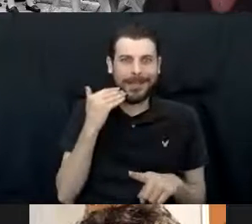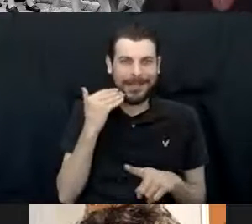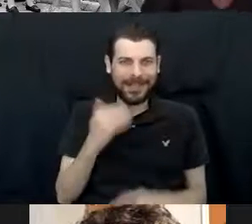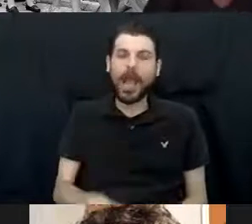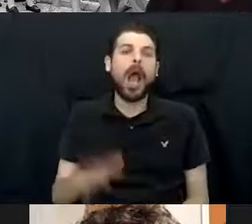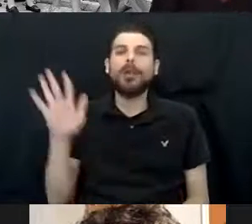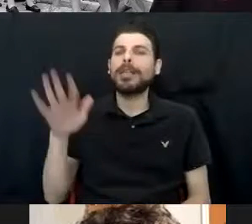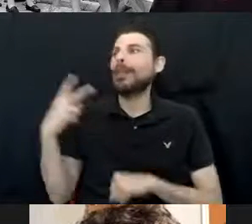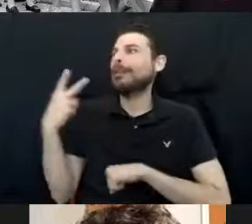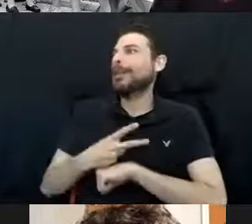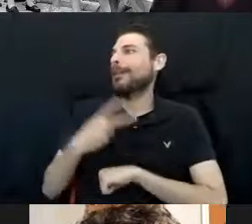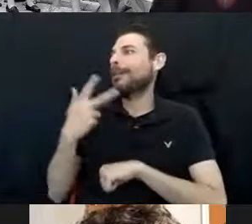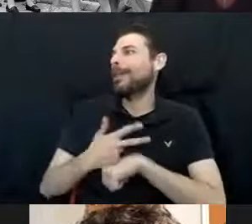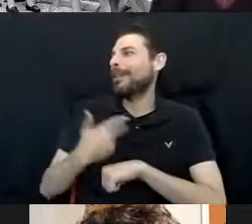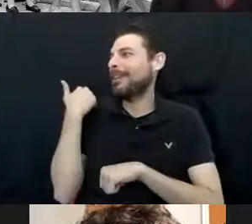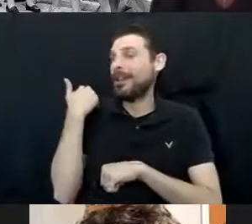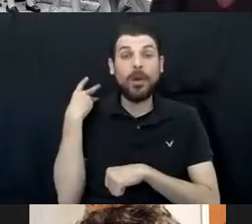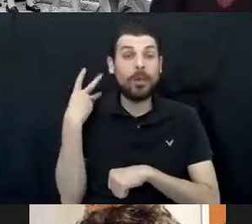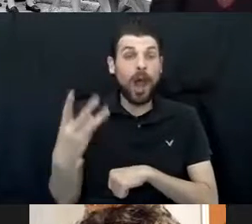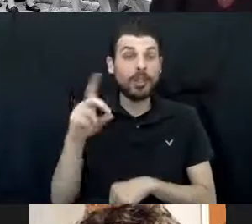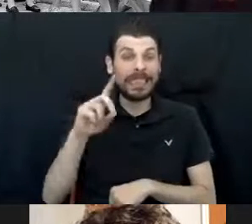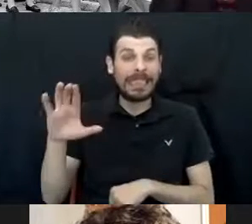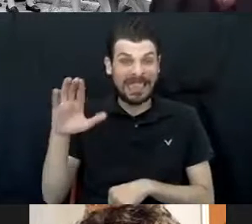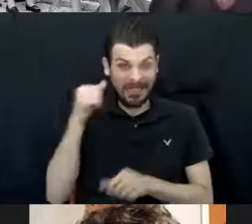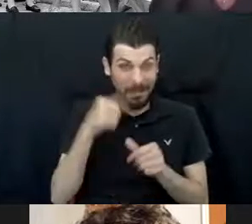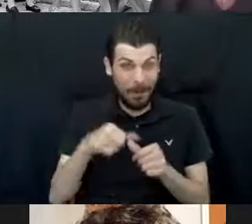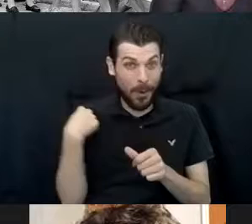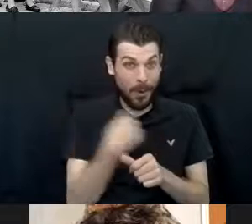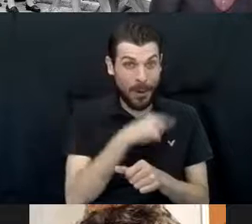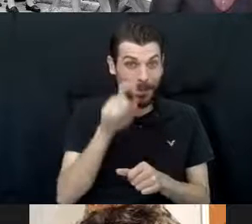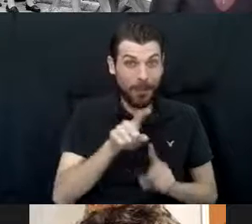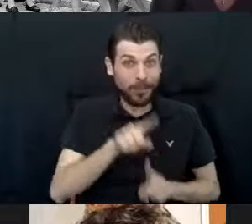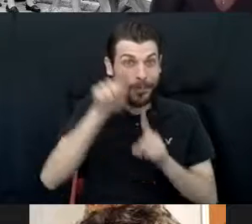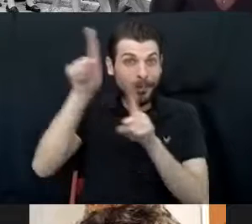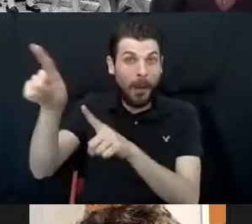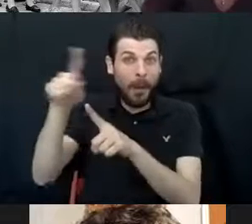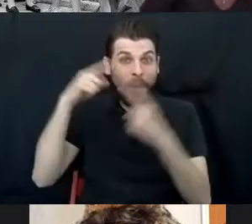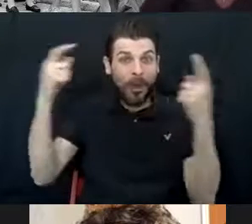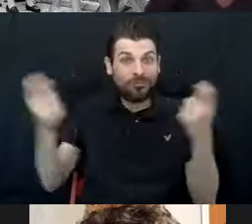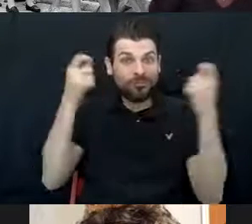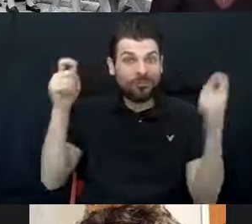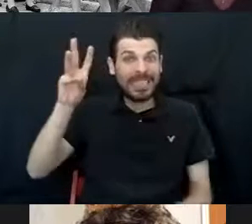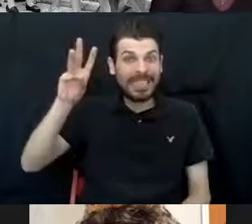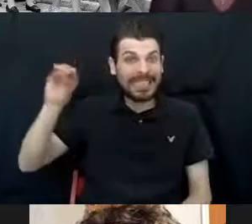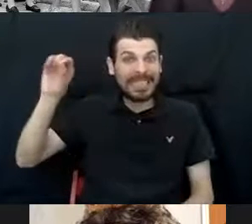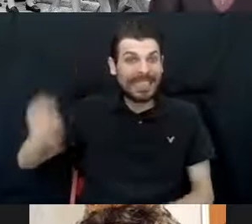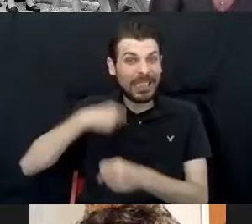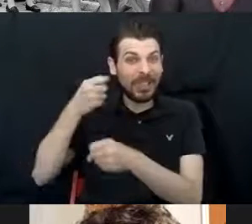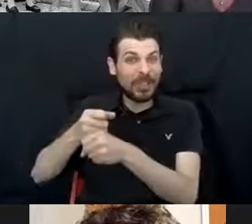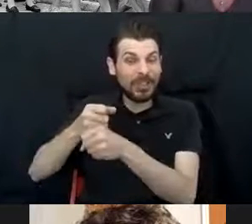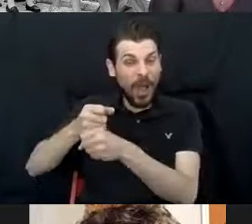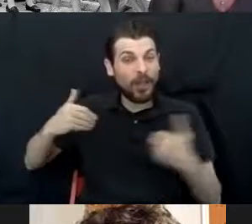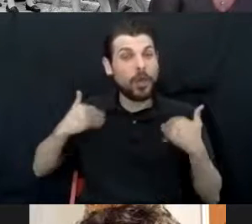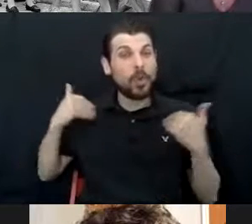ago in Washington, D.C. We were supposed to be out there celebrating the 60th anniversary of the youth organizing and bringing